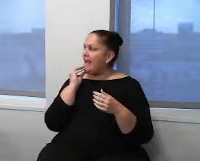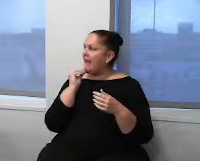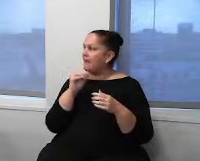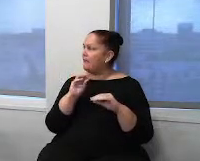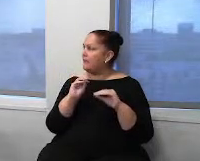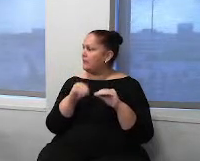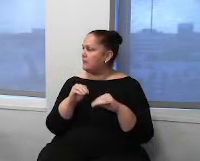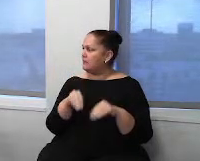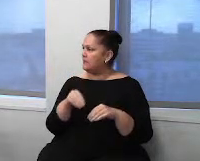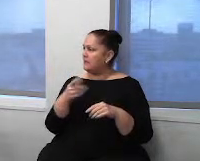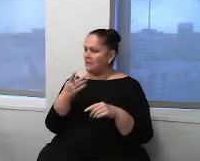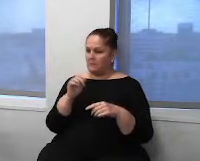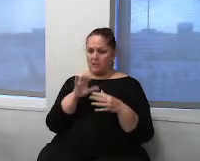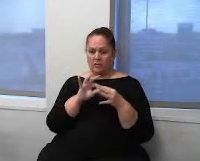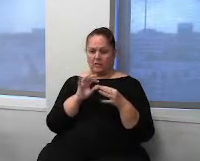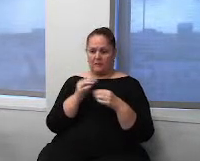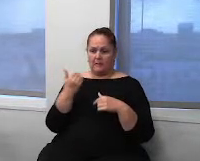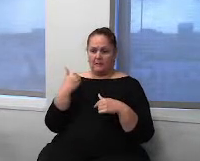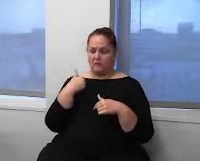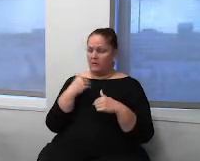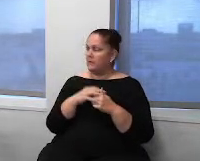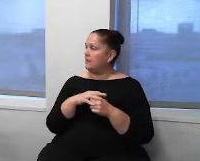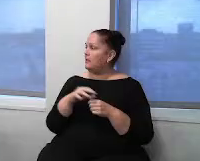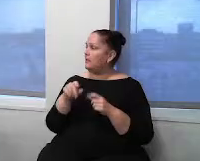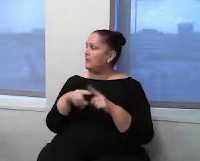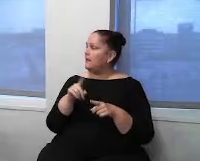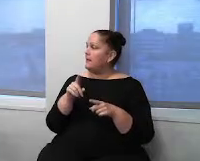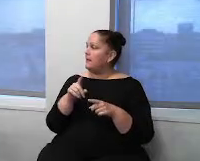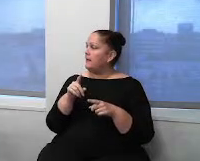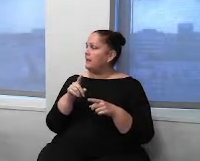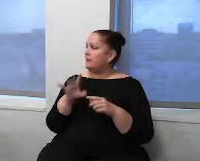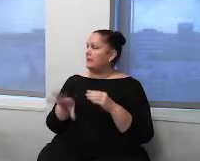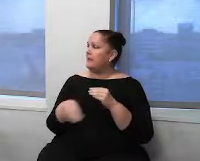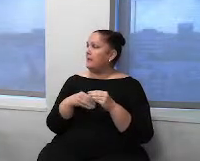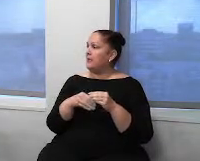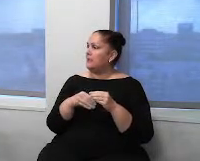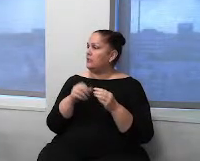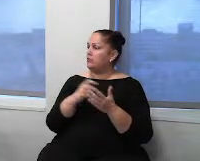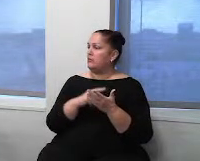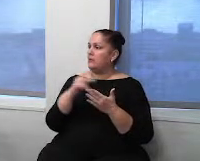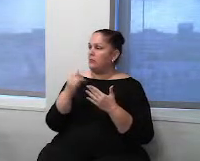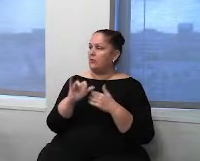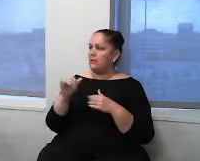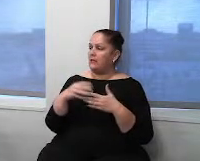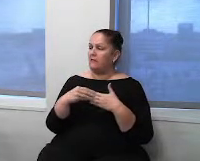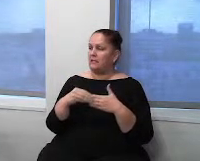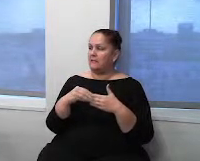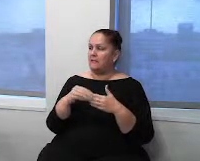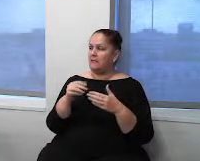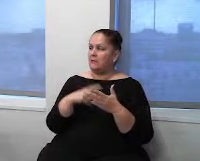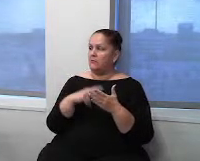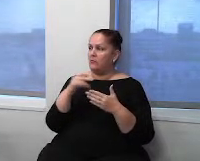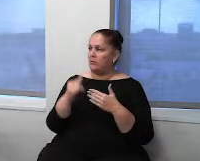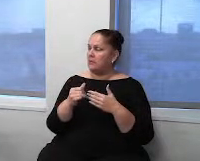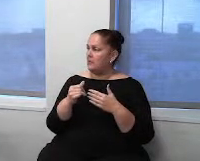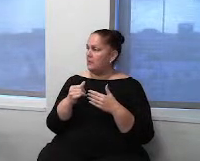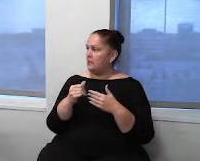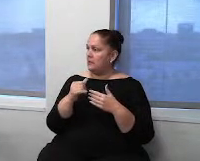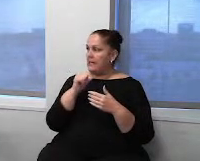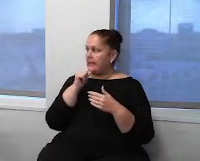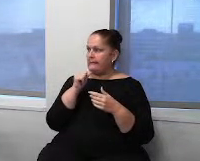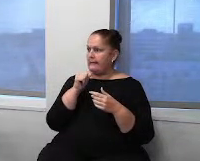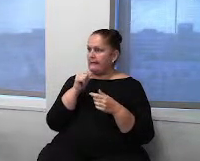provisional installations that Pedro had talked about earlier. But the additional projects, flexibility